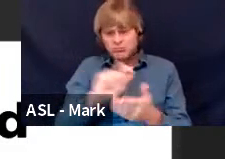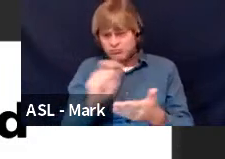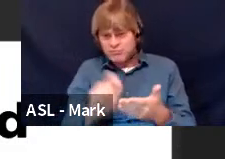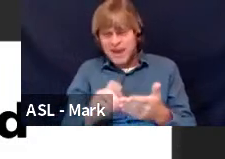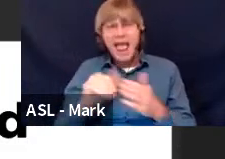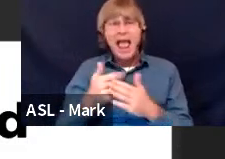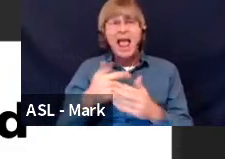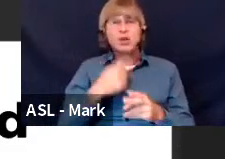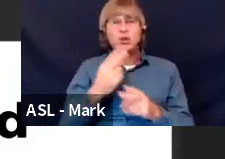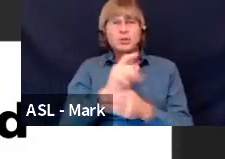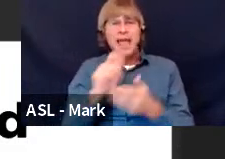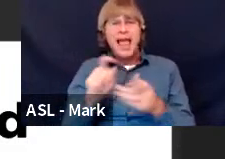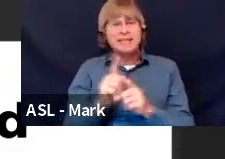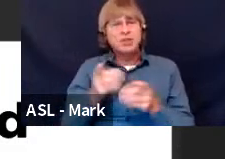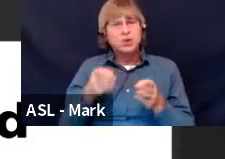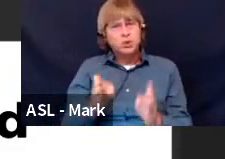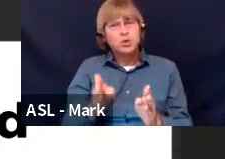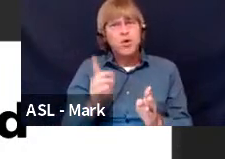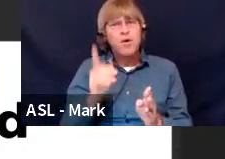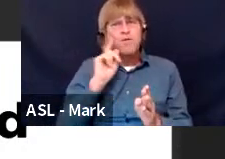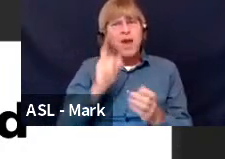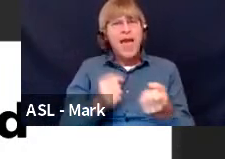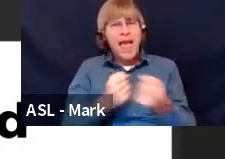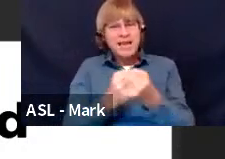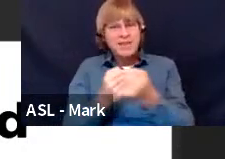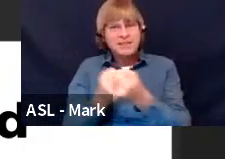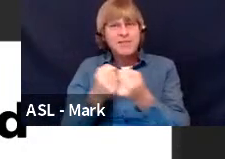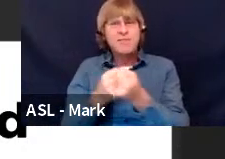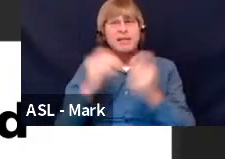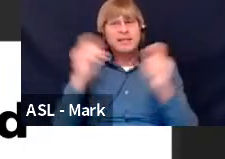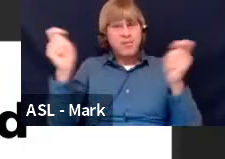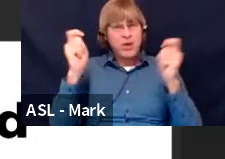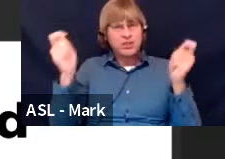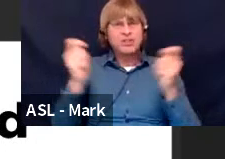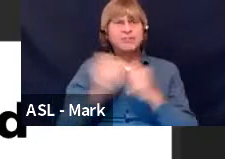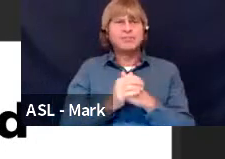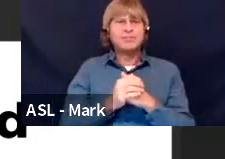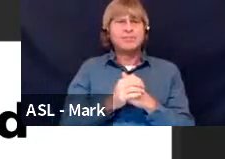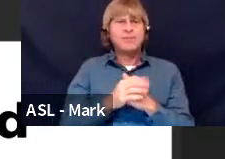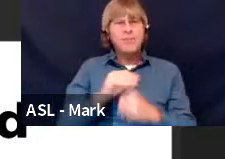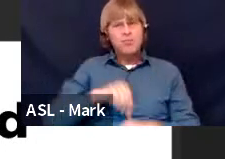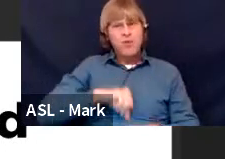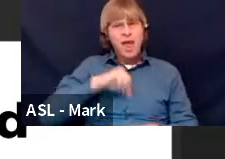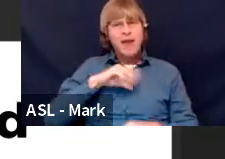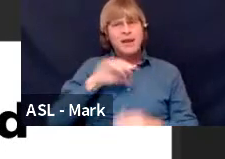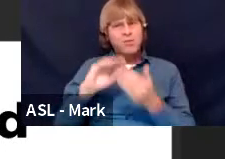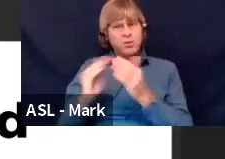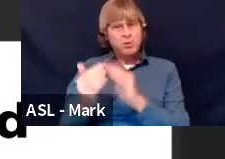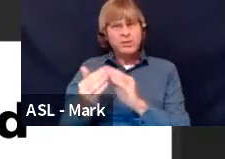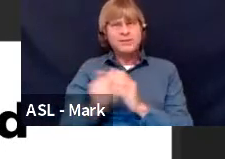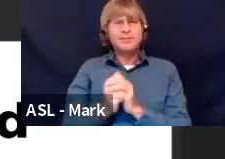use hand lettering as a tool for activism and celebration and pride and community.